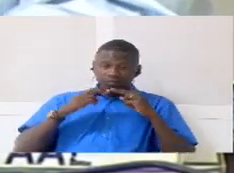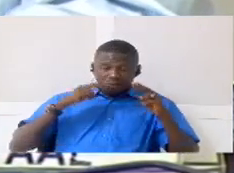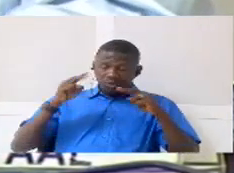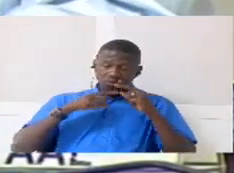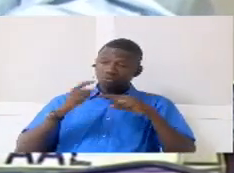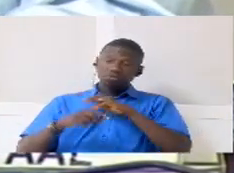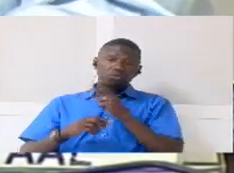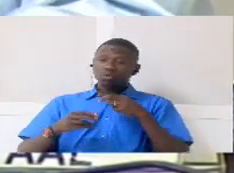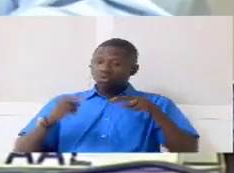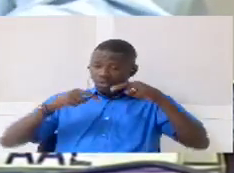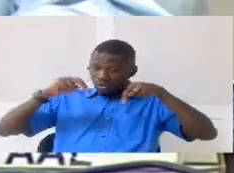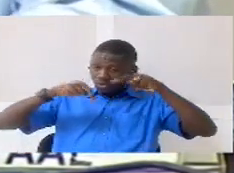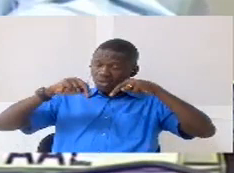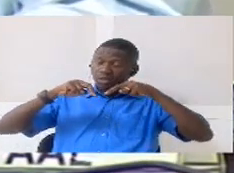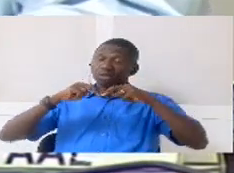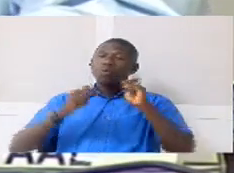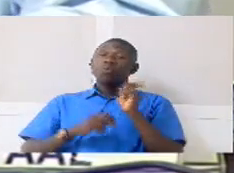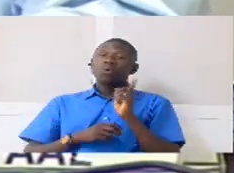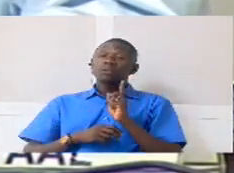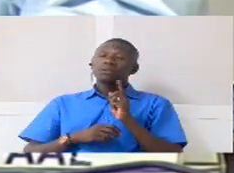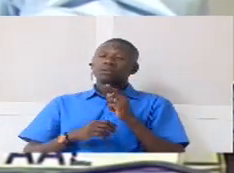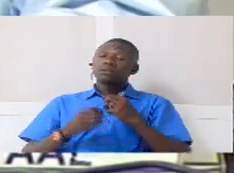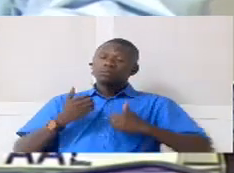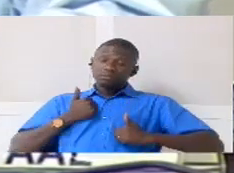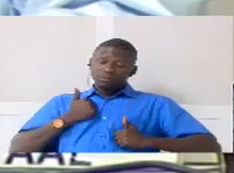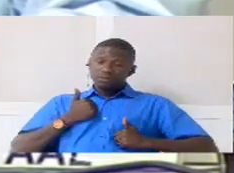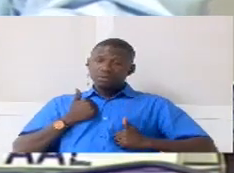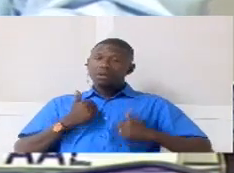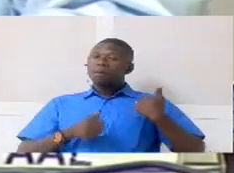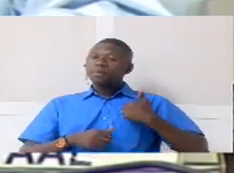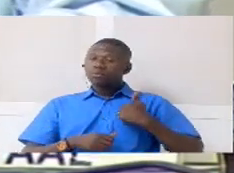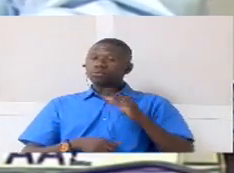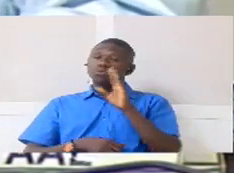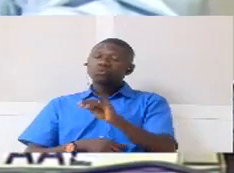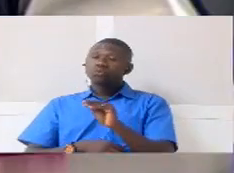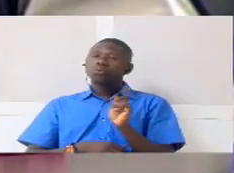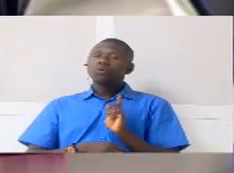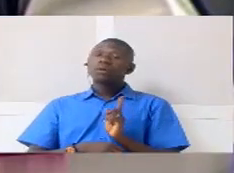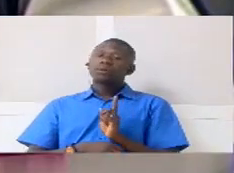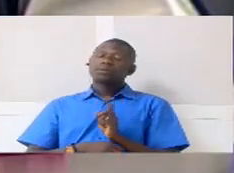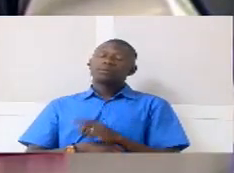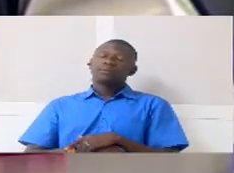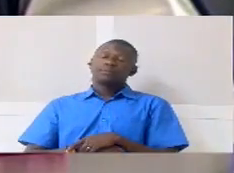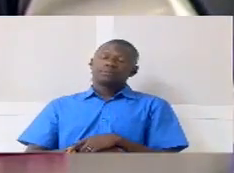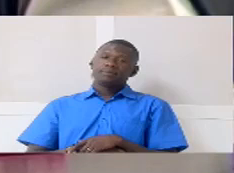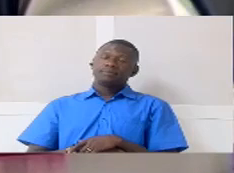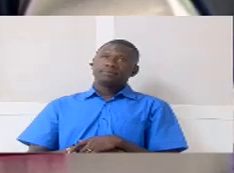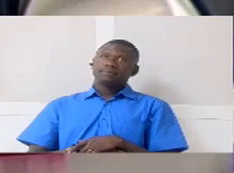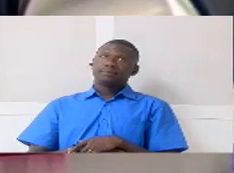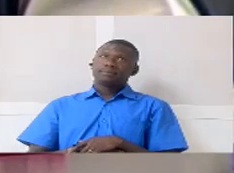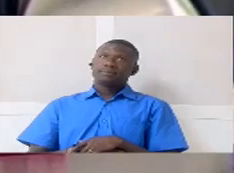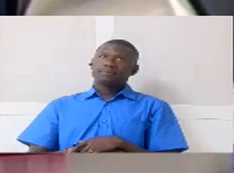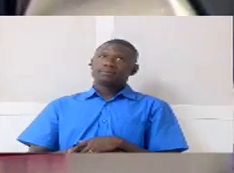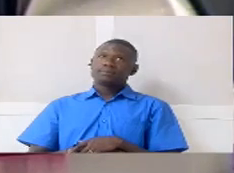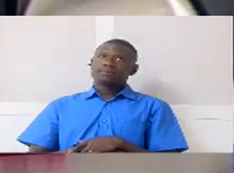prison officers do? Sila nini wo kamfasongol nata ko itelana ni la ta anibe menkelaje amanyan safela.